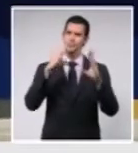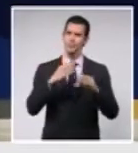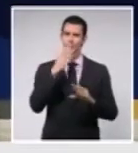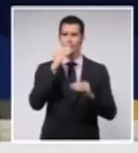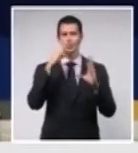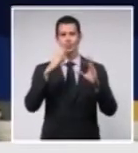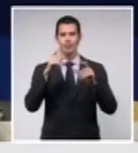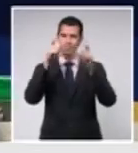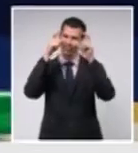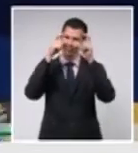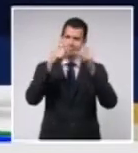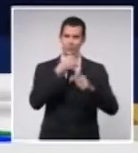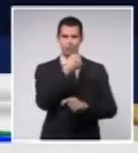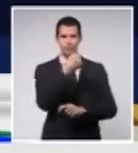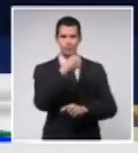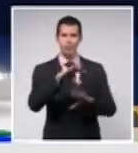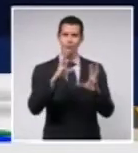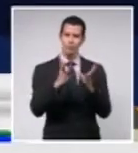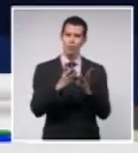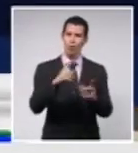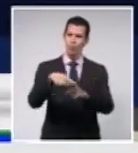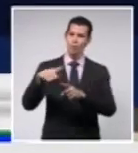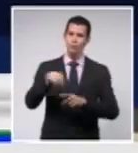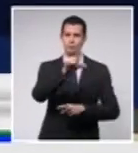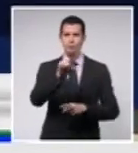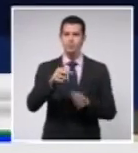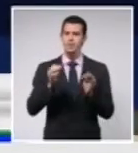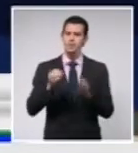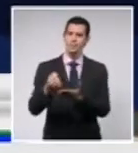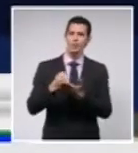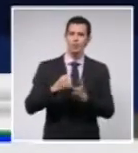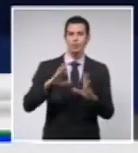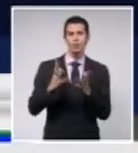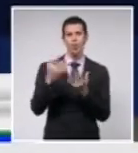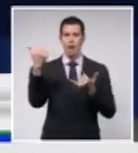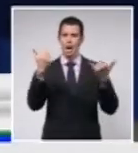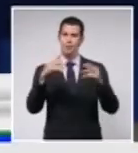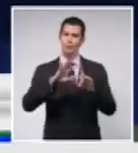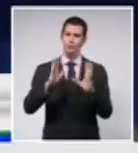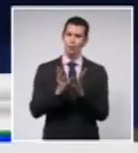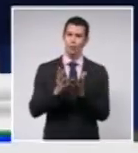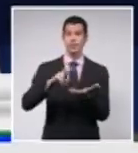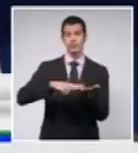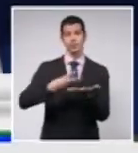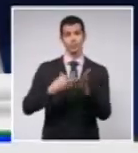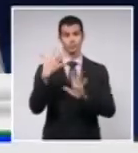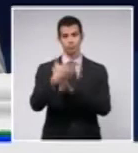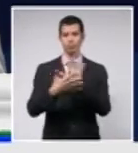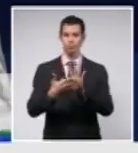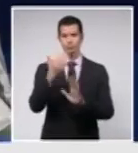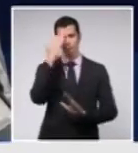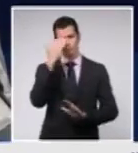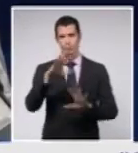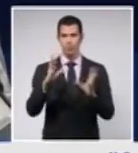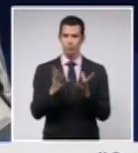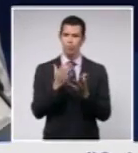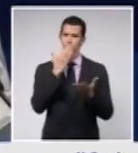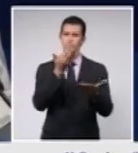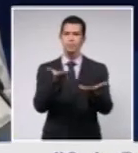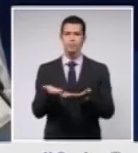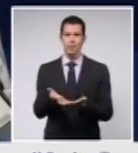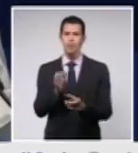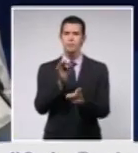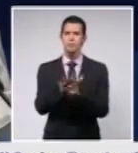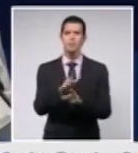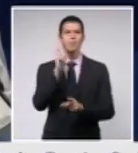Good morning to all those who make this broadcast possible, to Gisela, to our sign language